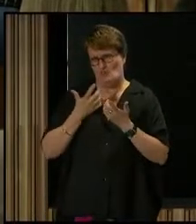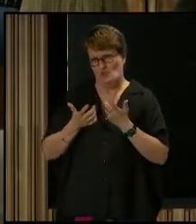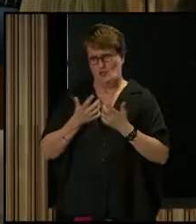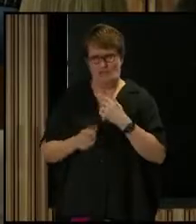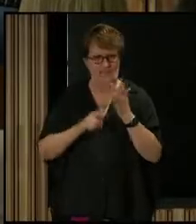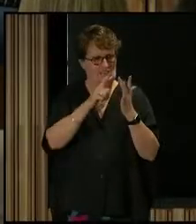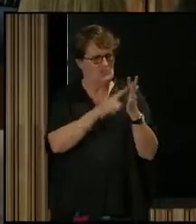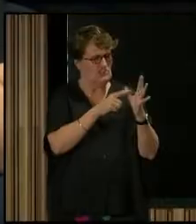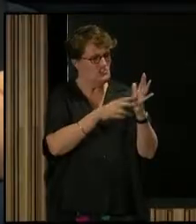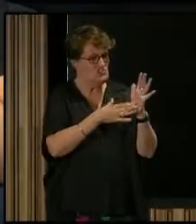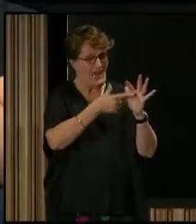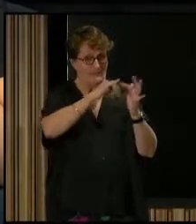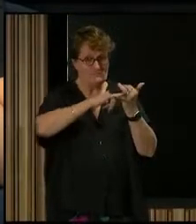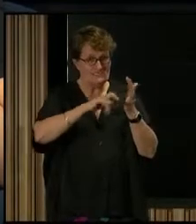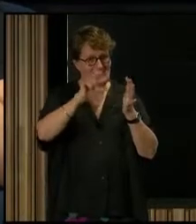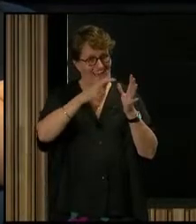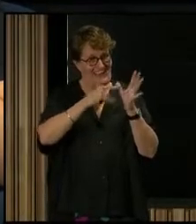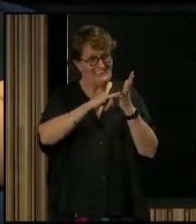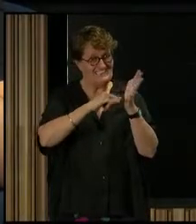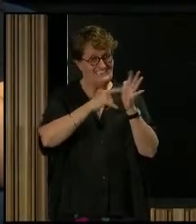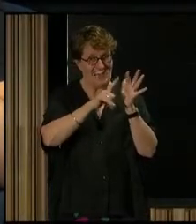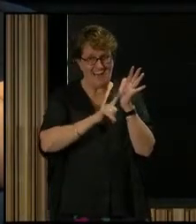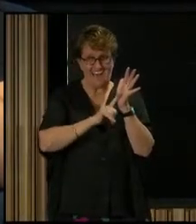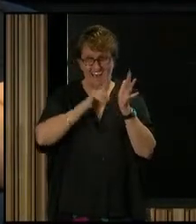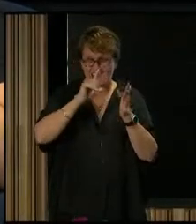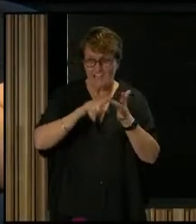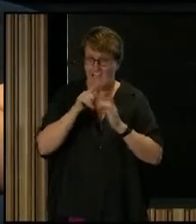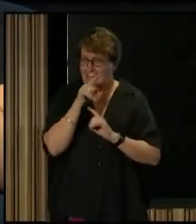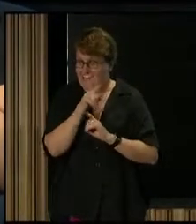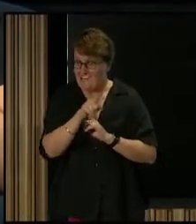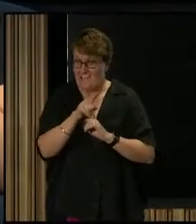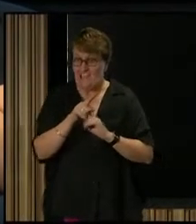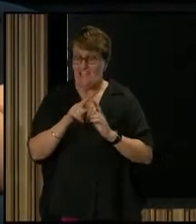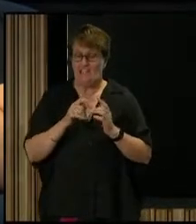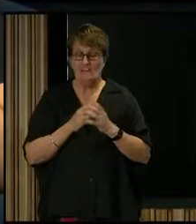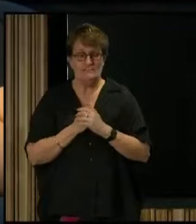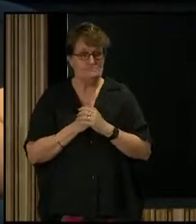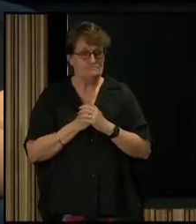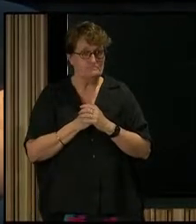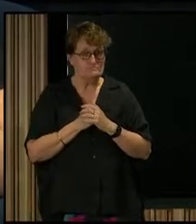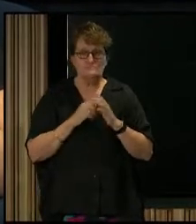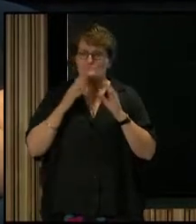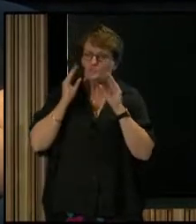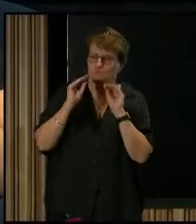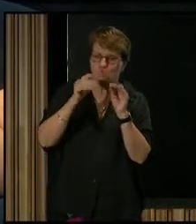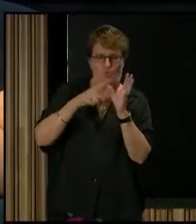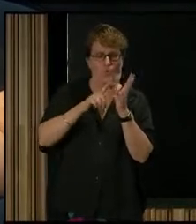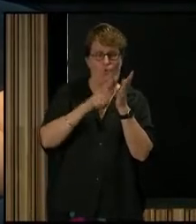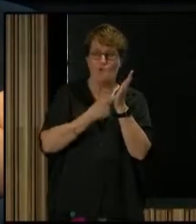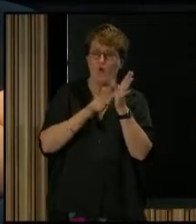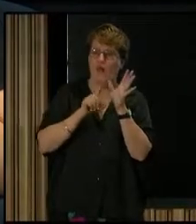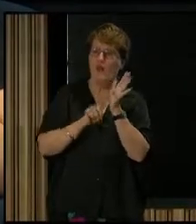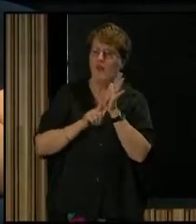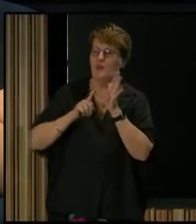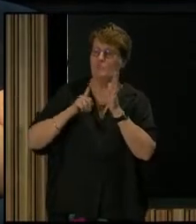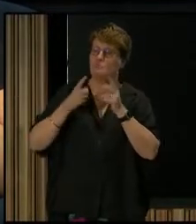His name's James Guskelly. And he, funnily enough, taught oral musicianship. And a big part of